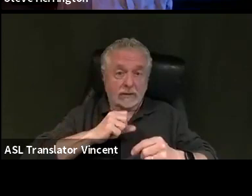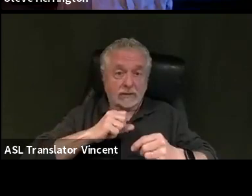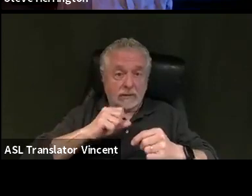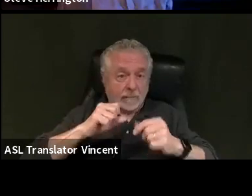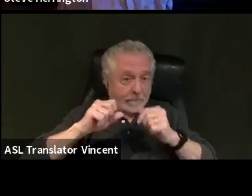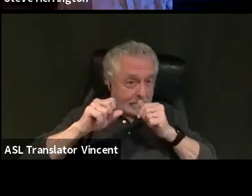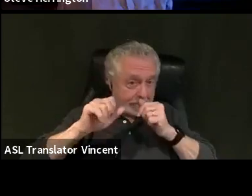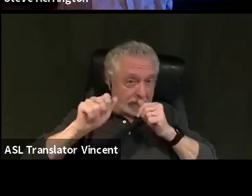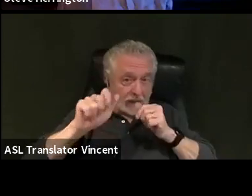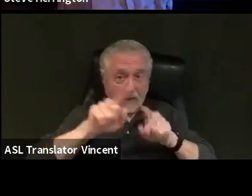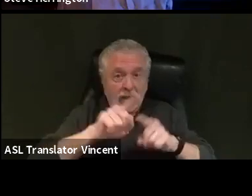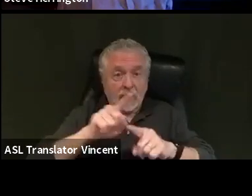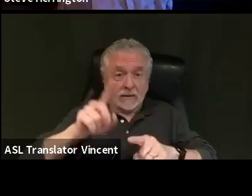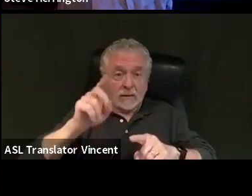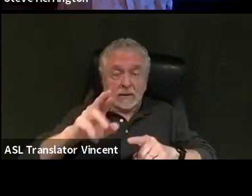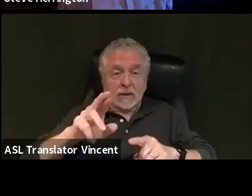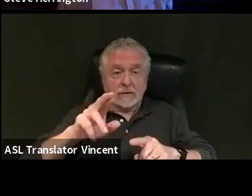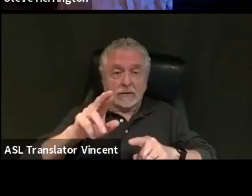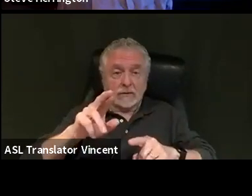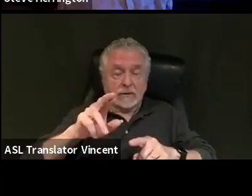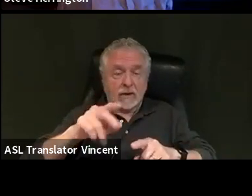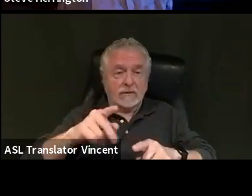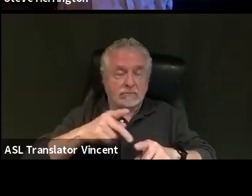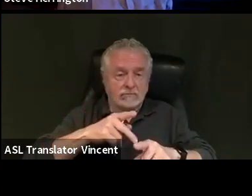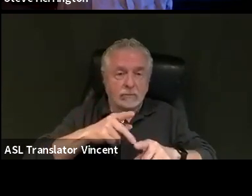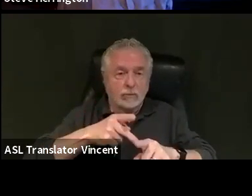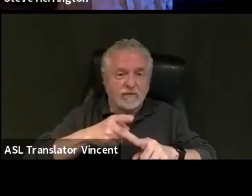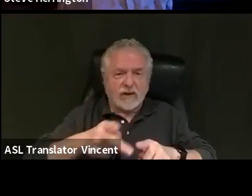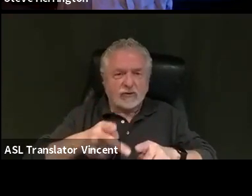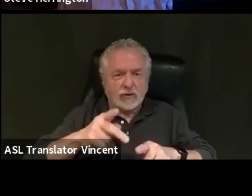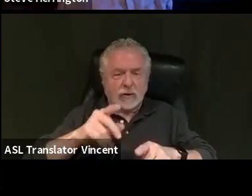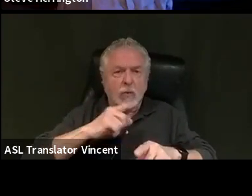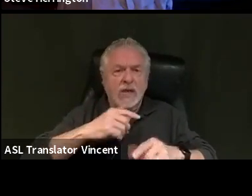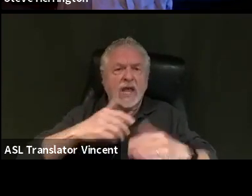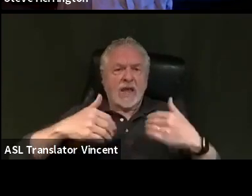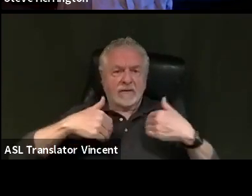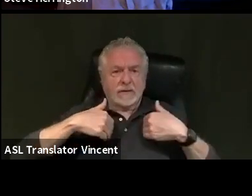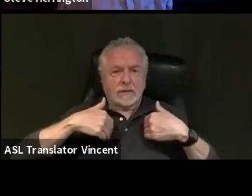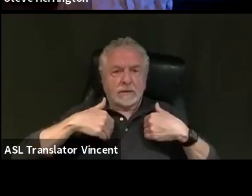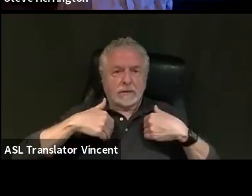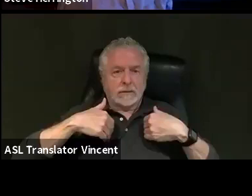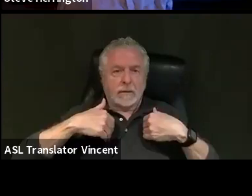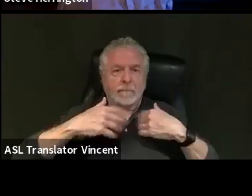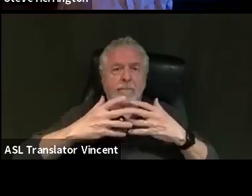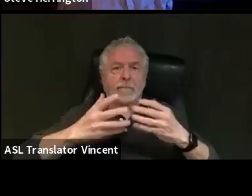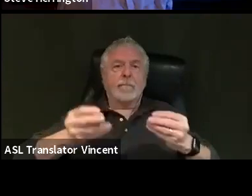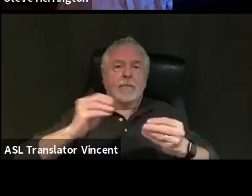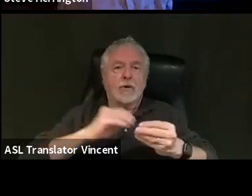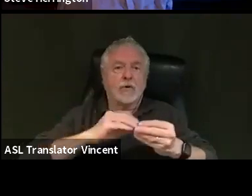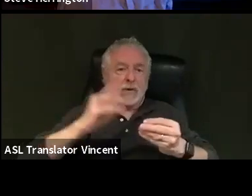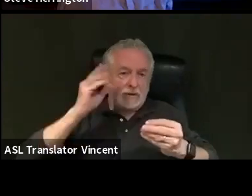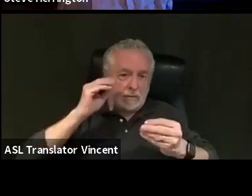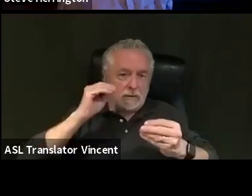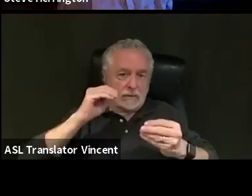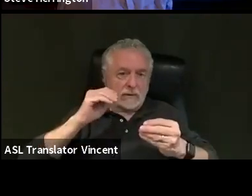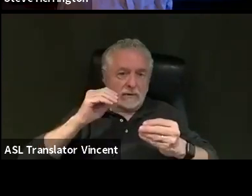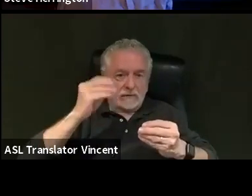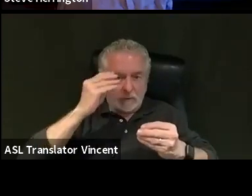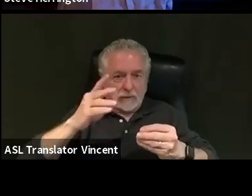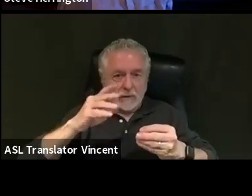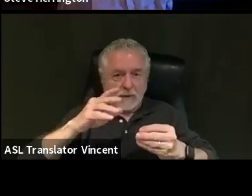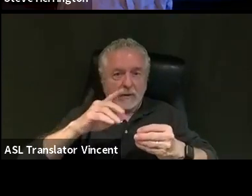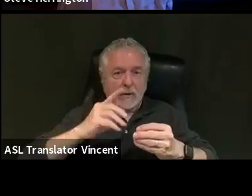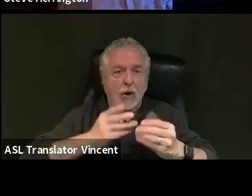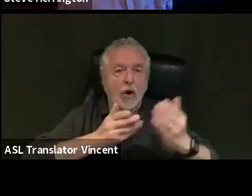as physicians and health professionals, in that typically we have much more experience and information